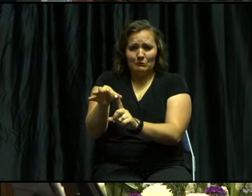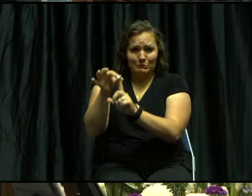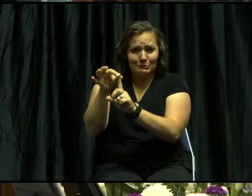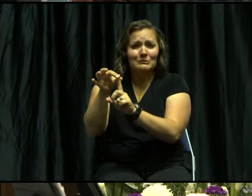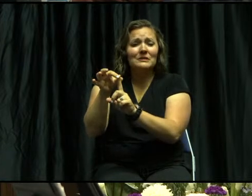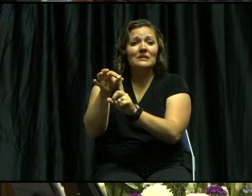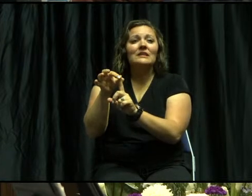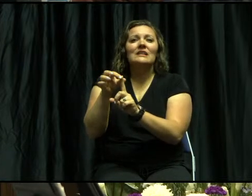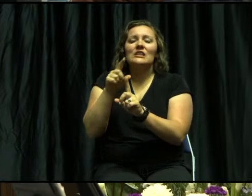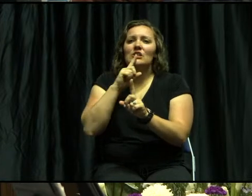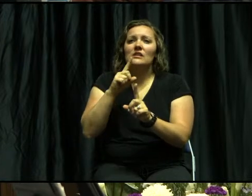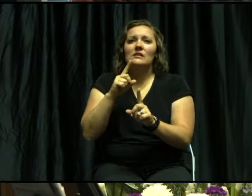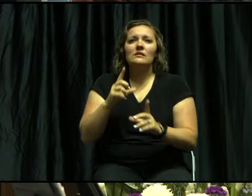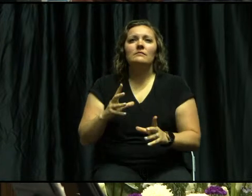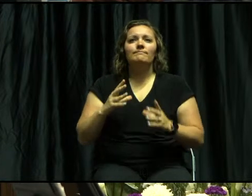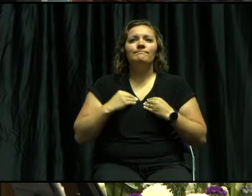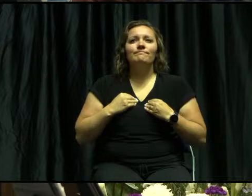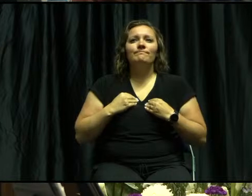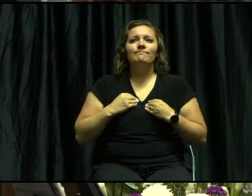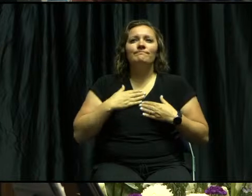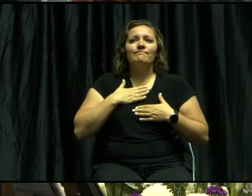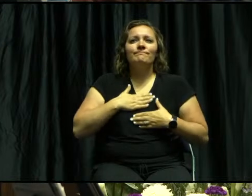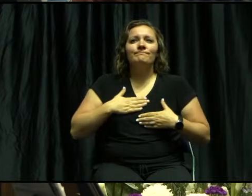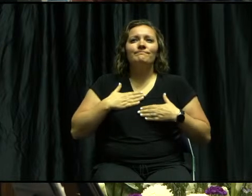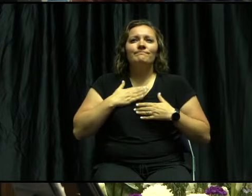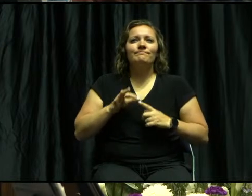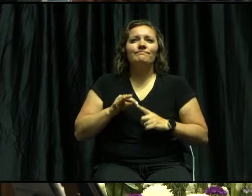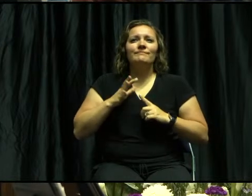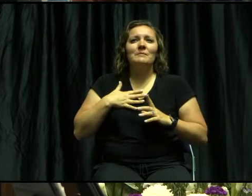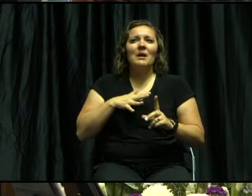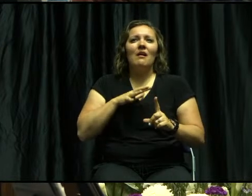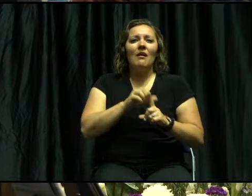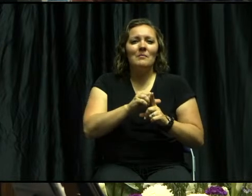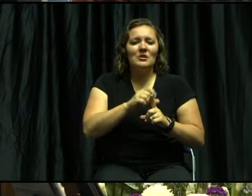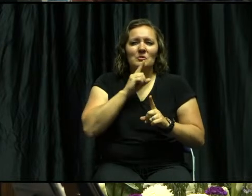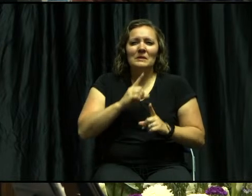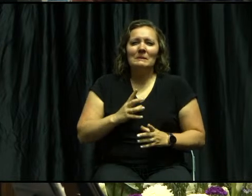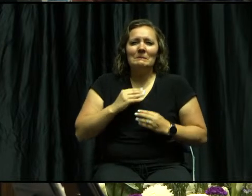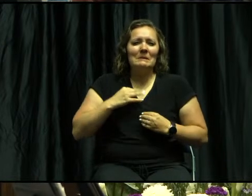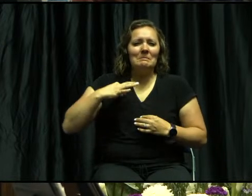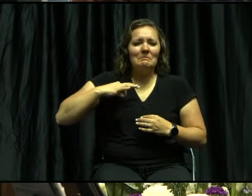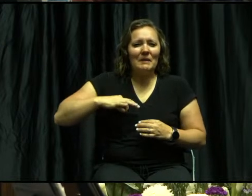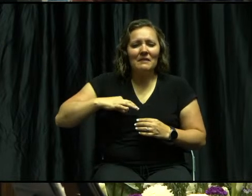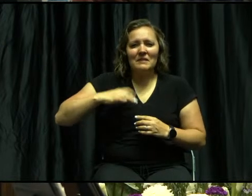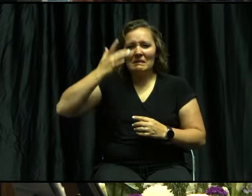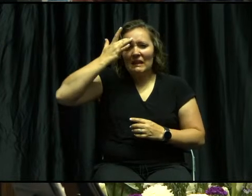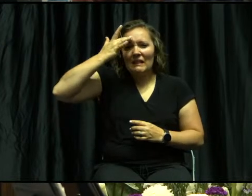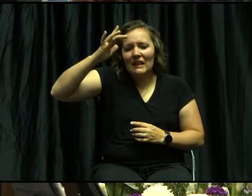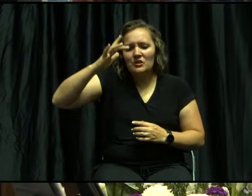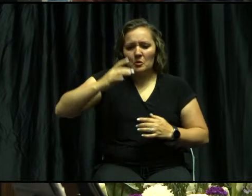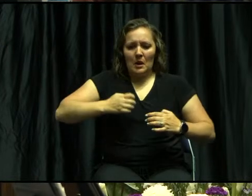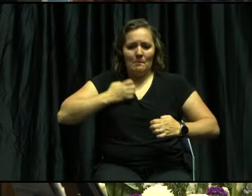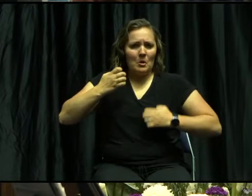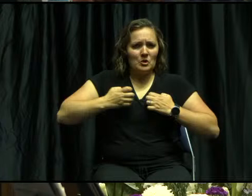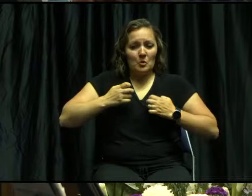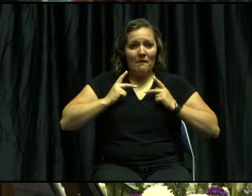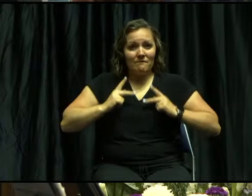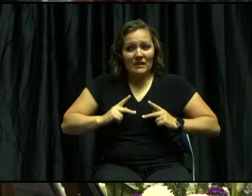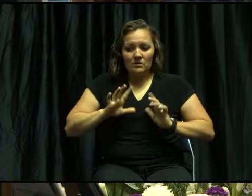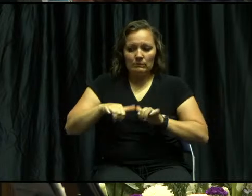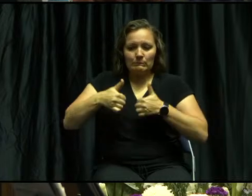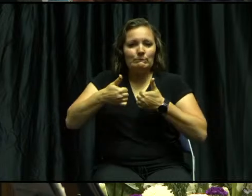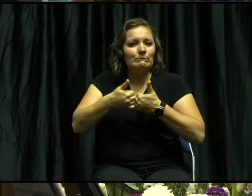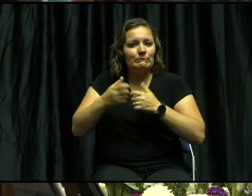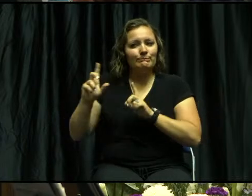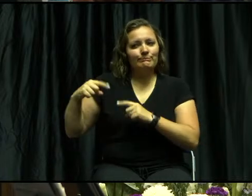bask in the significance of your accomplishment, to embrace the benefit of the intellectual, emotional, and physical challenges